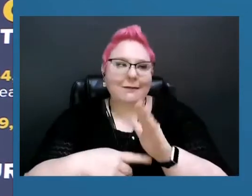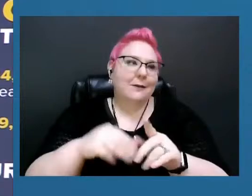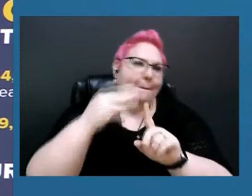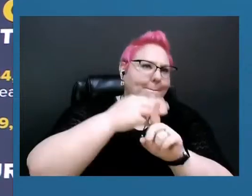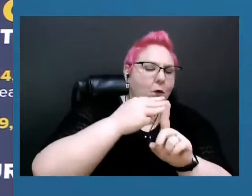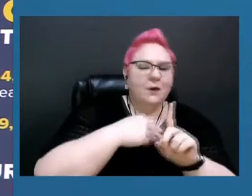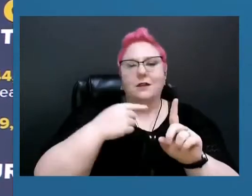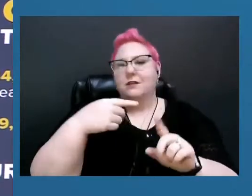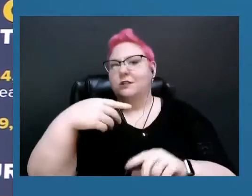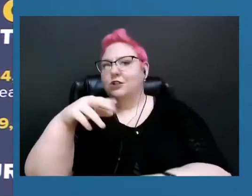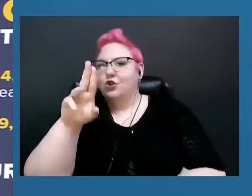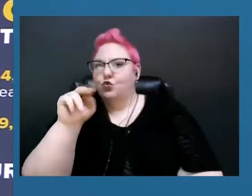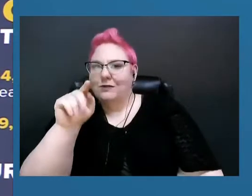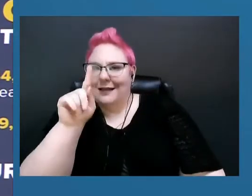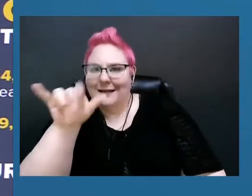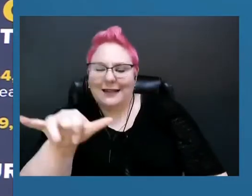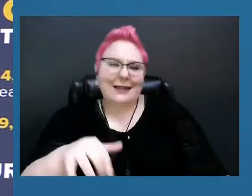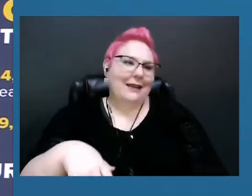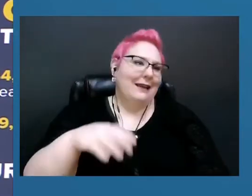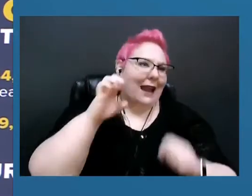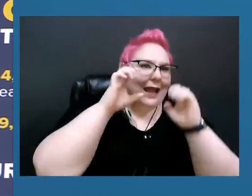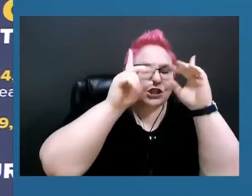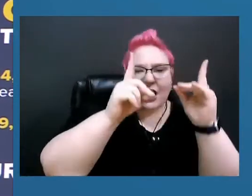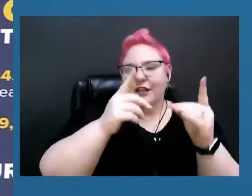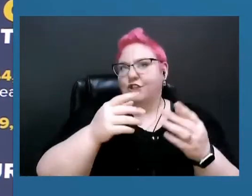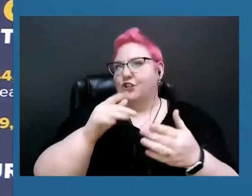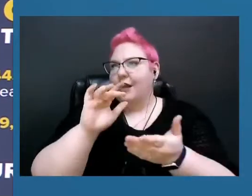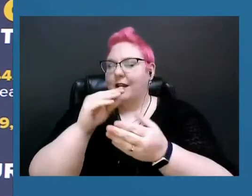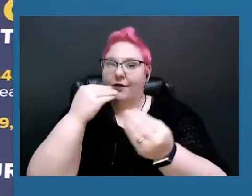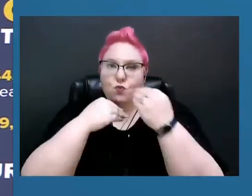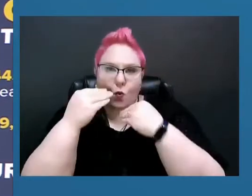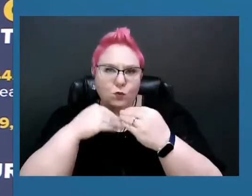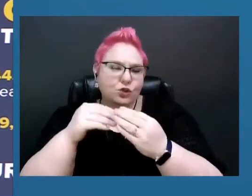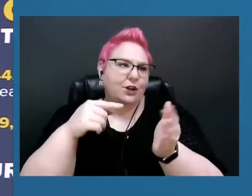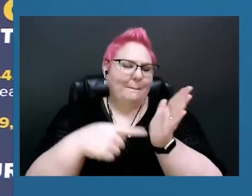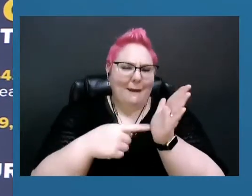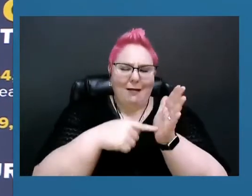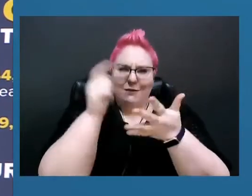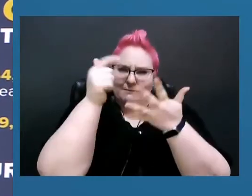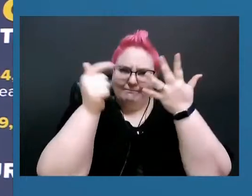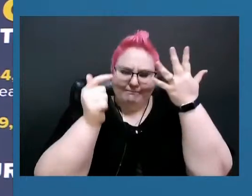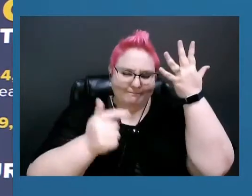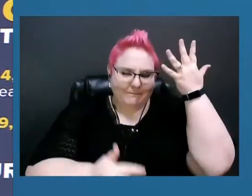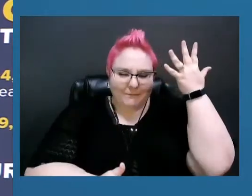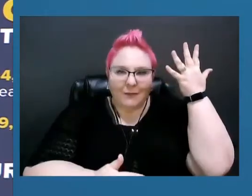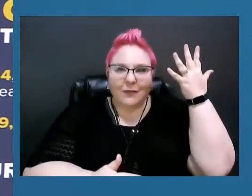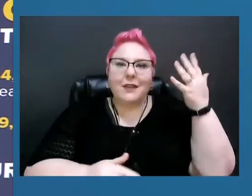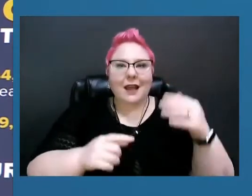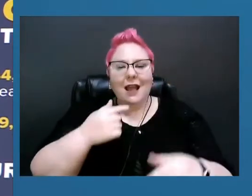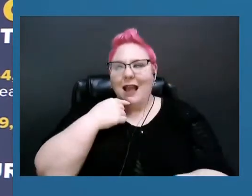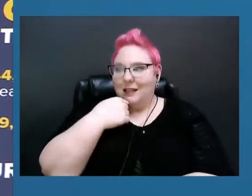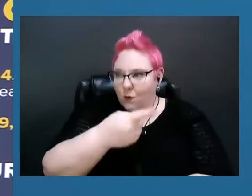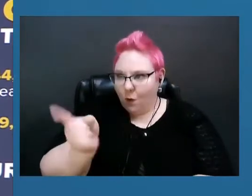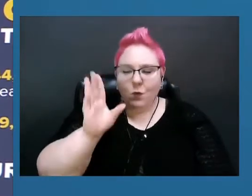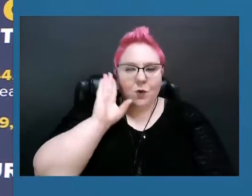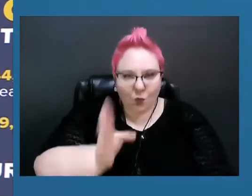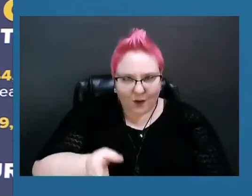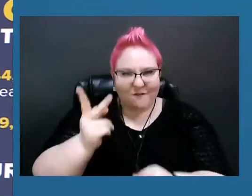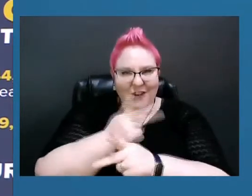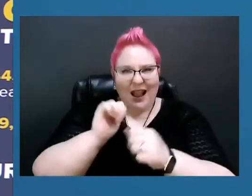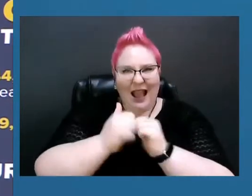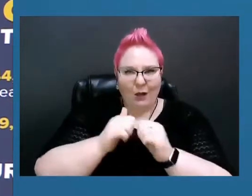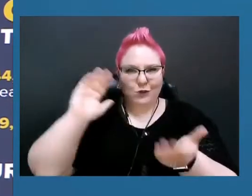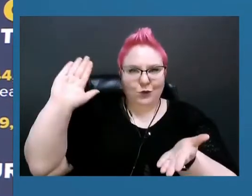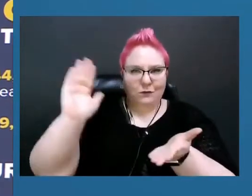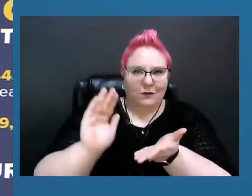and education bills and the grocery bills that are so high. I said, we're going to figure out a way to do this. So through middle-class tax cuts,